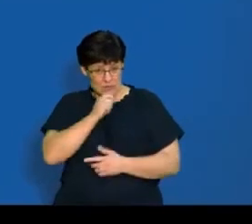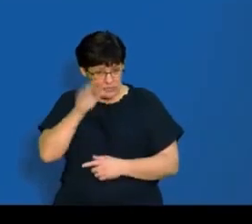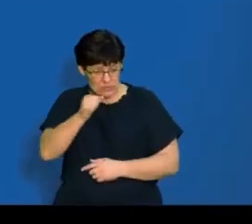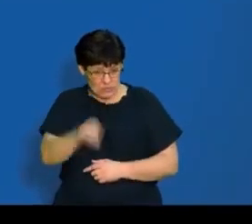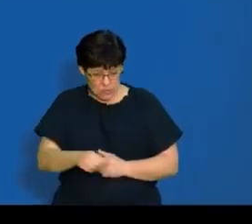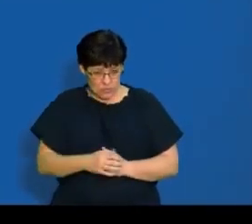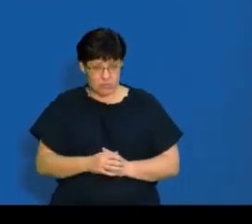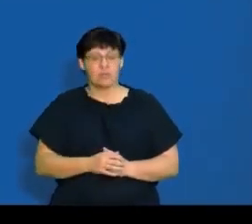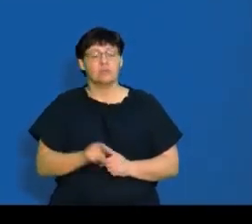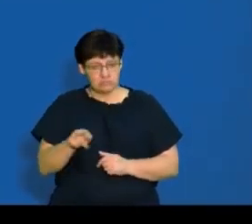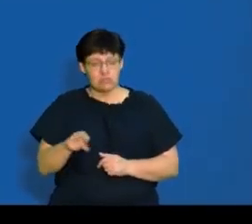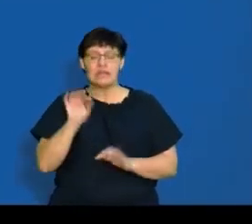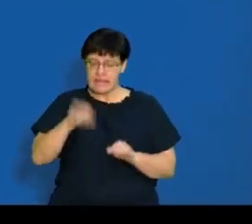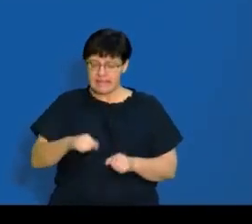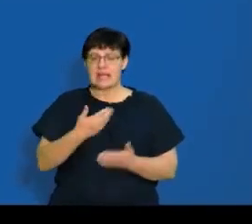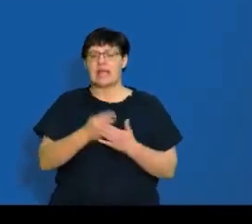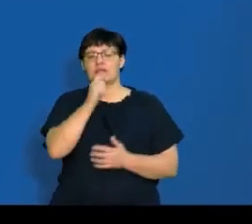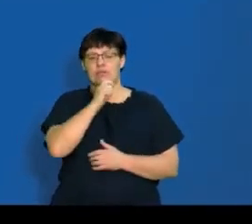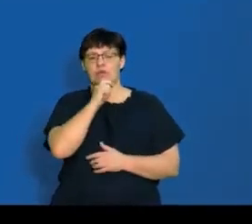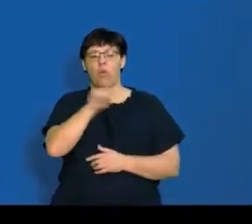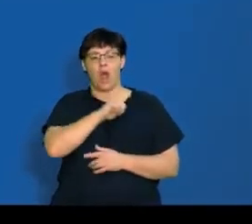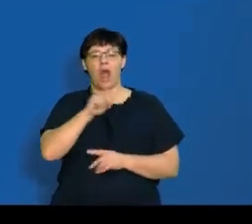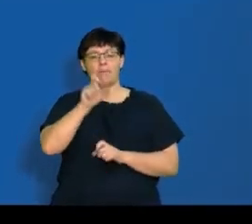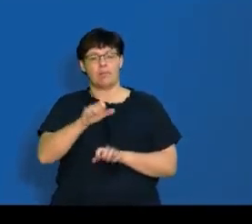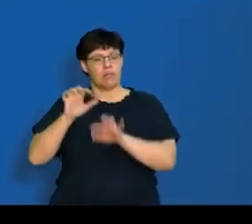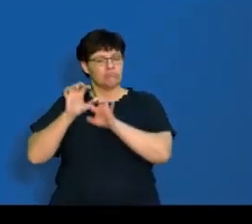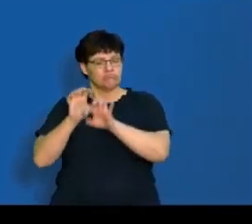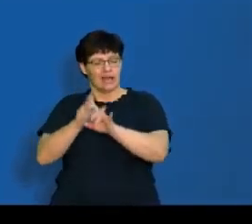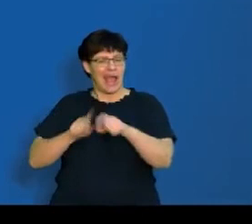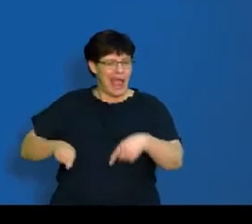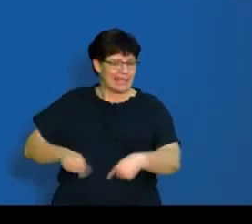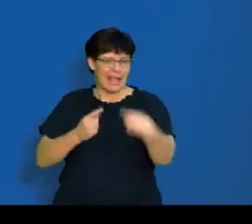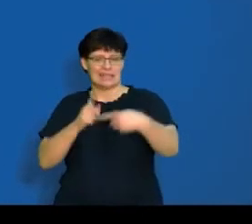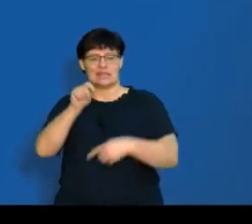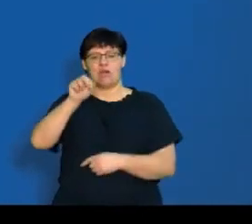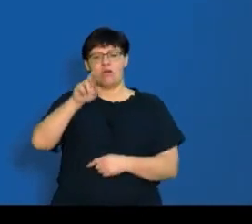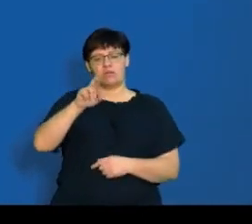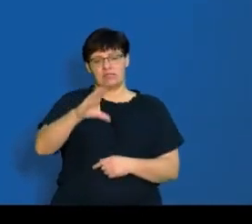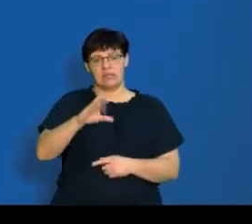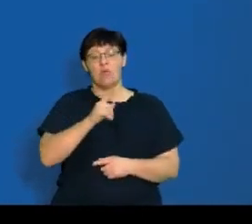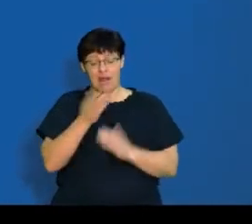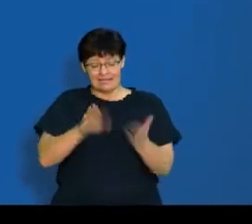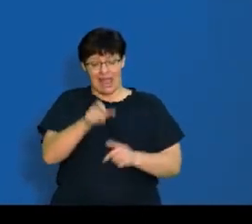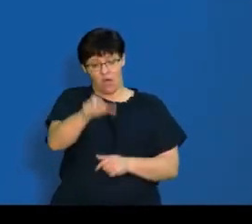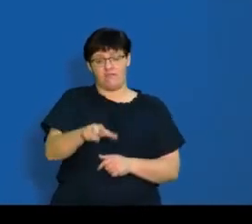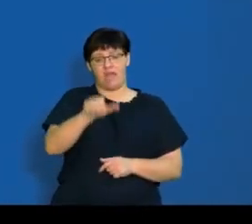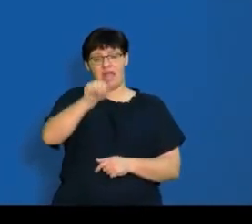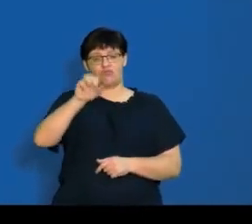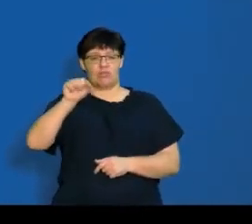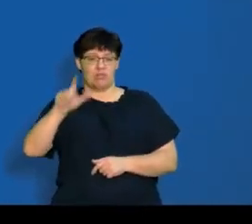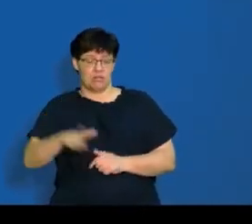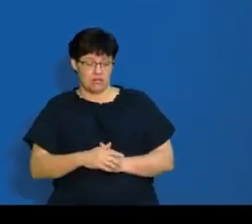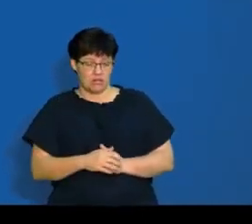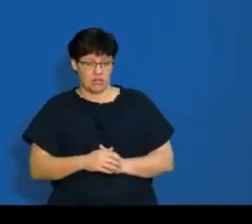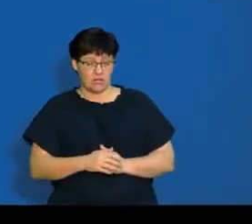can say the source is useful because it shows that people protested against the TRC's decision regarding the death of Ashley Krill. It shows